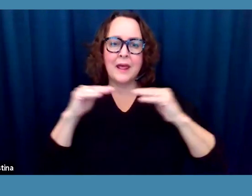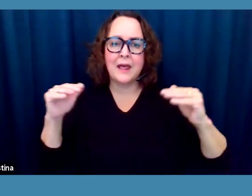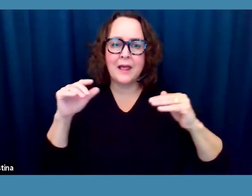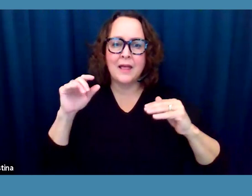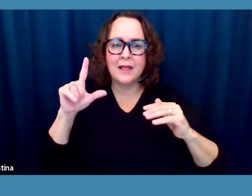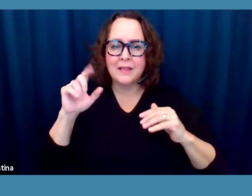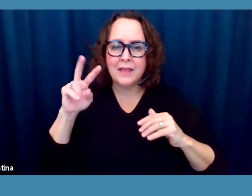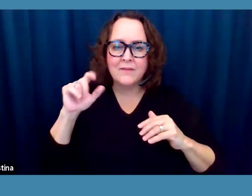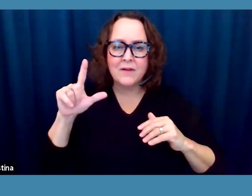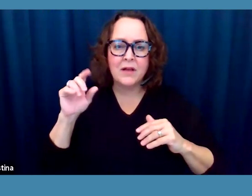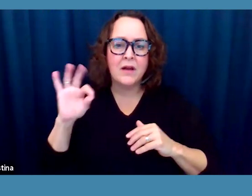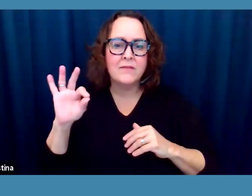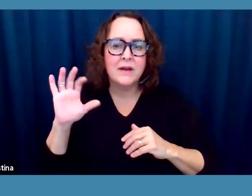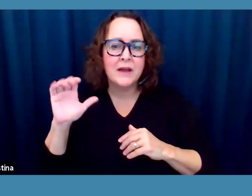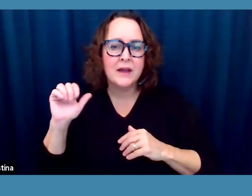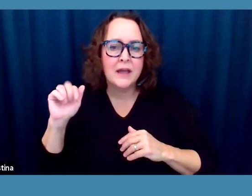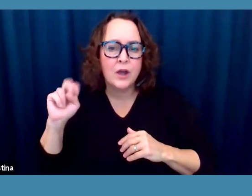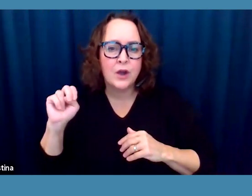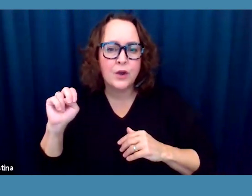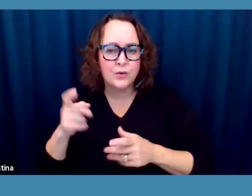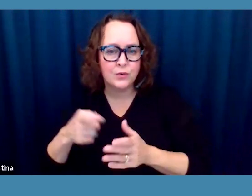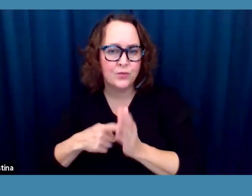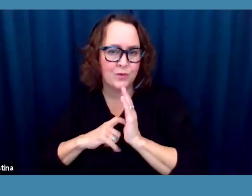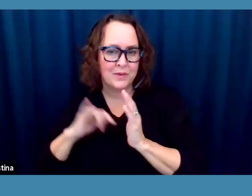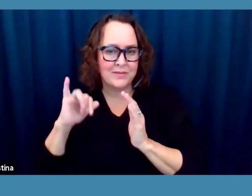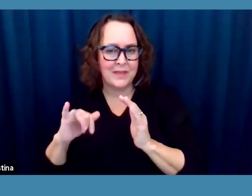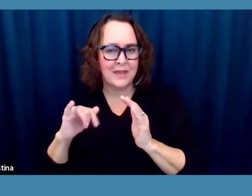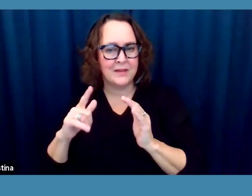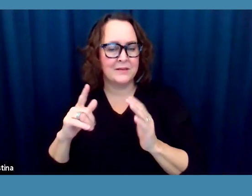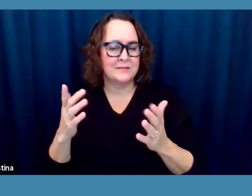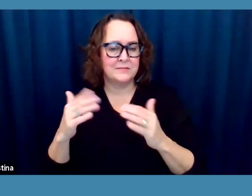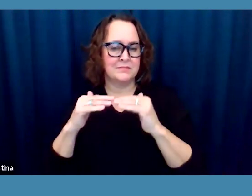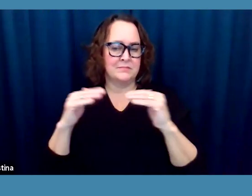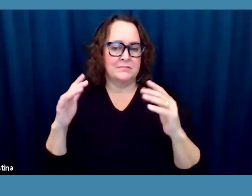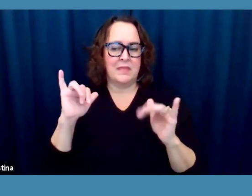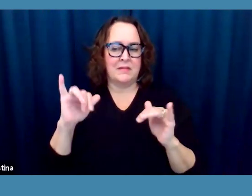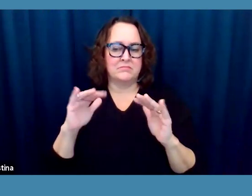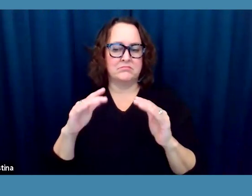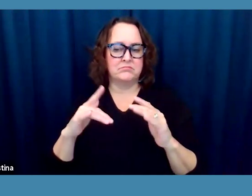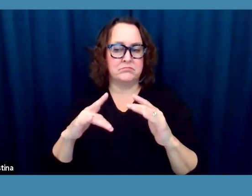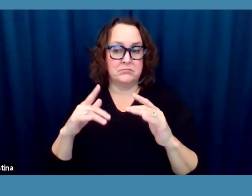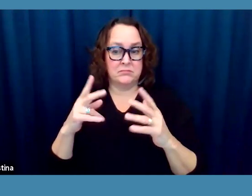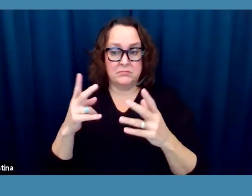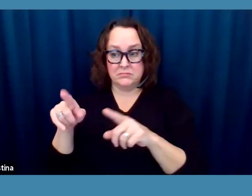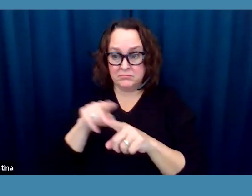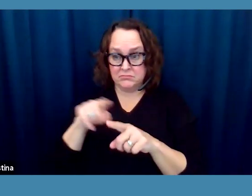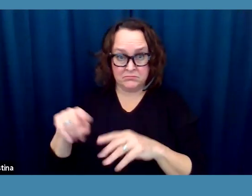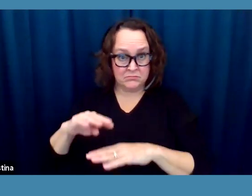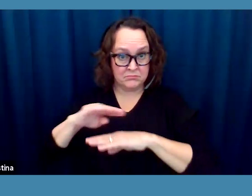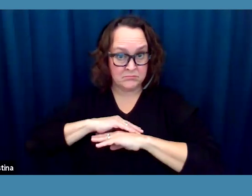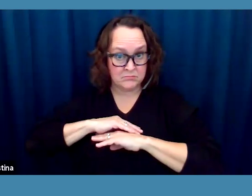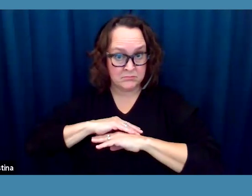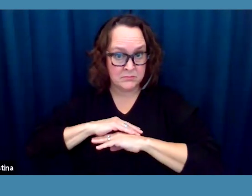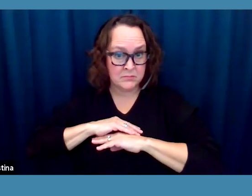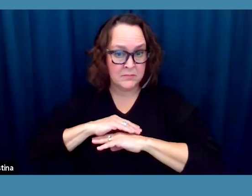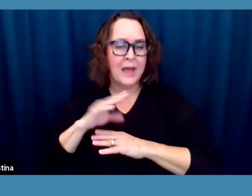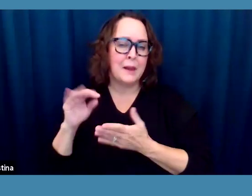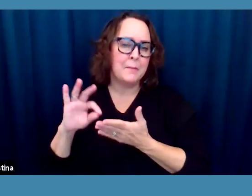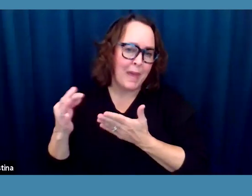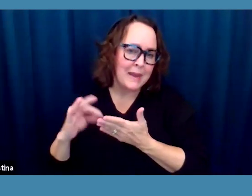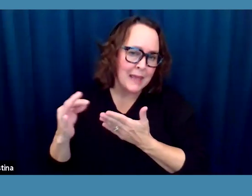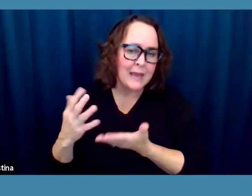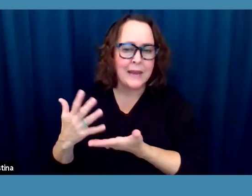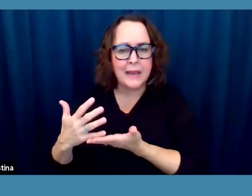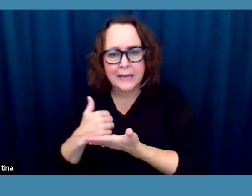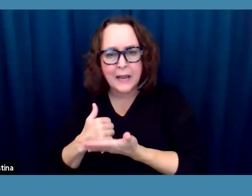as far as needing a nursing level of care or hospital level of care. And then again, always with the Medicaid eligibility, income and